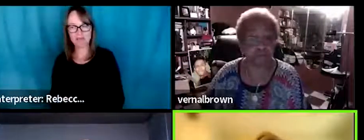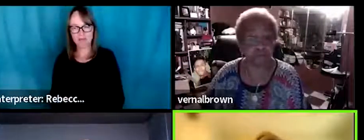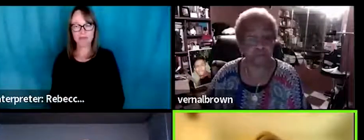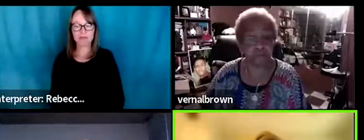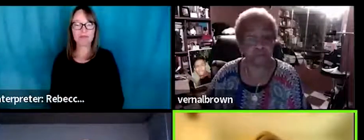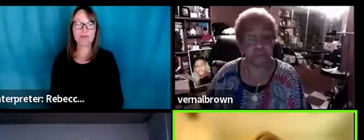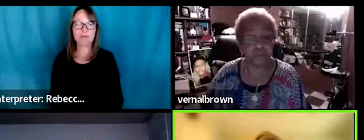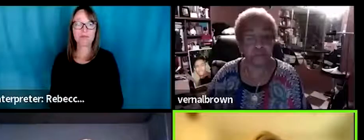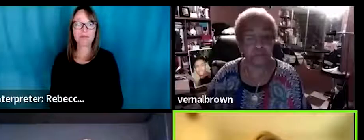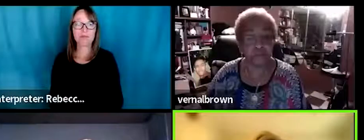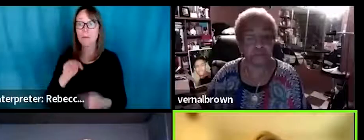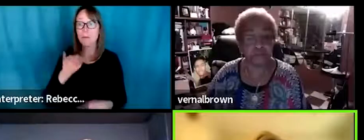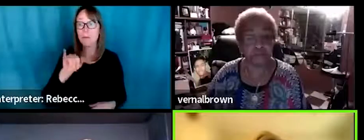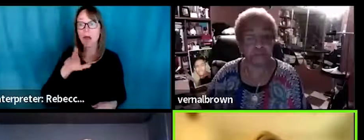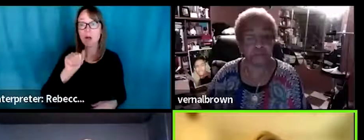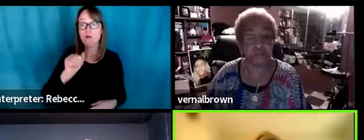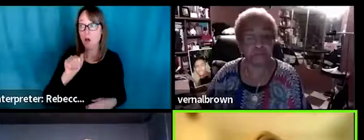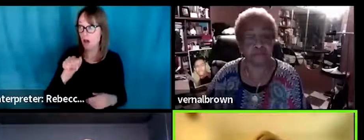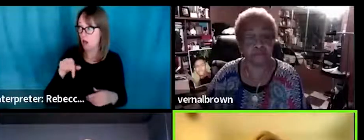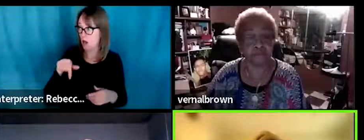Myra, is this a roll call vote?